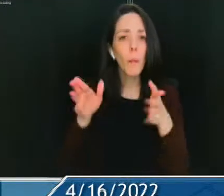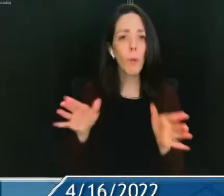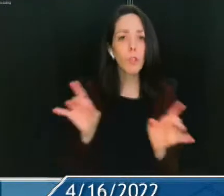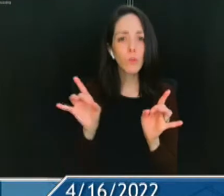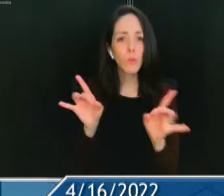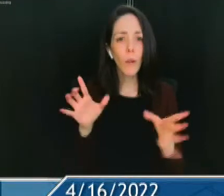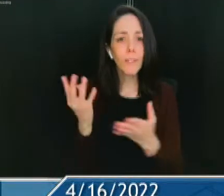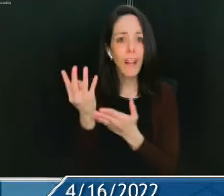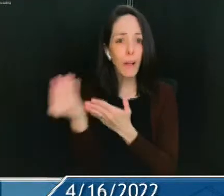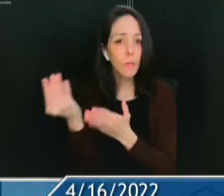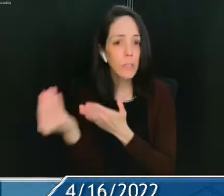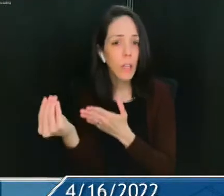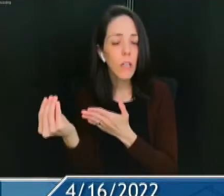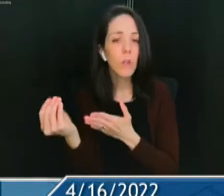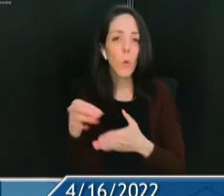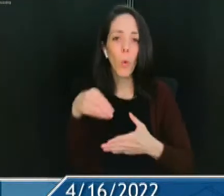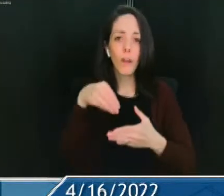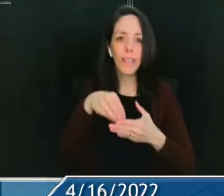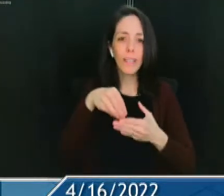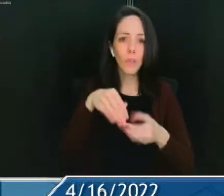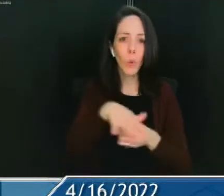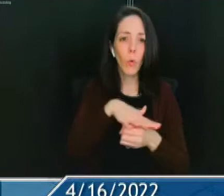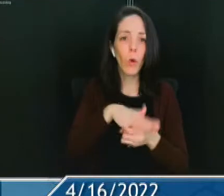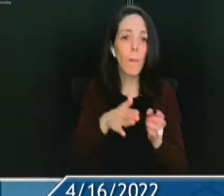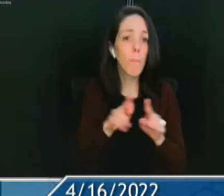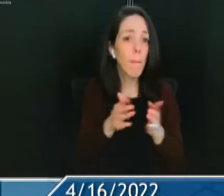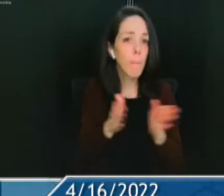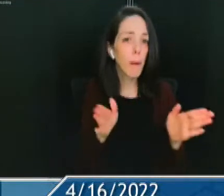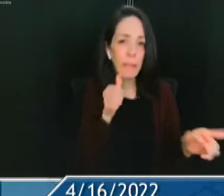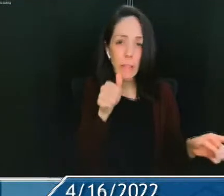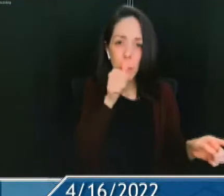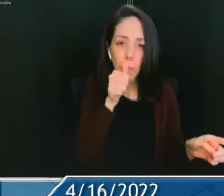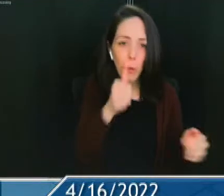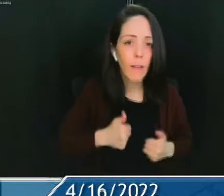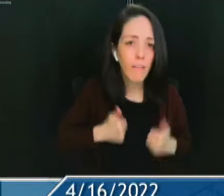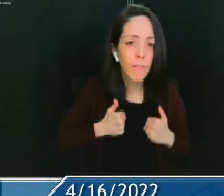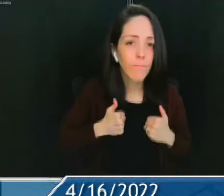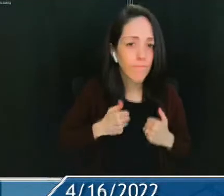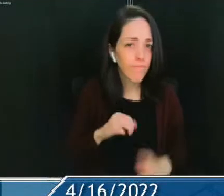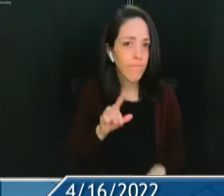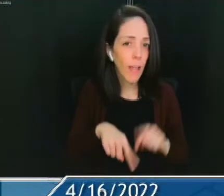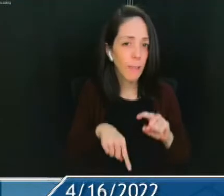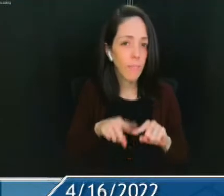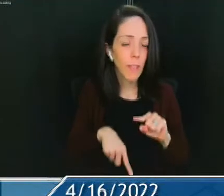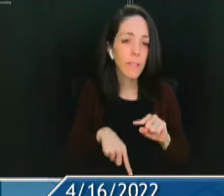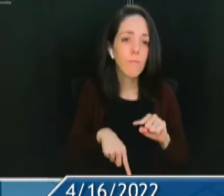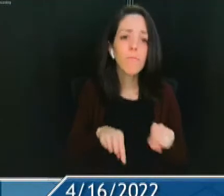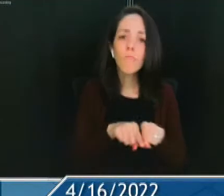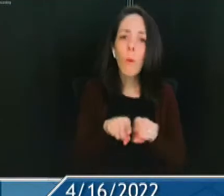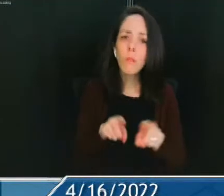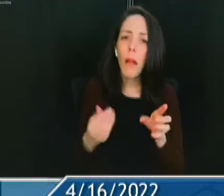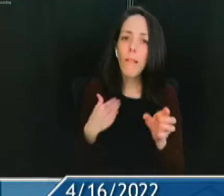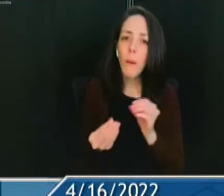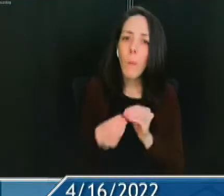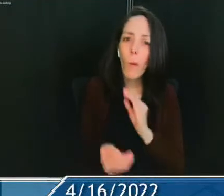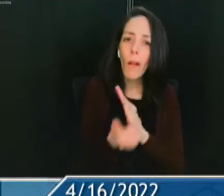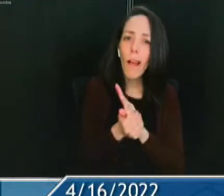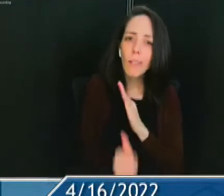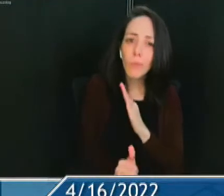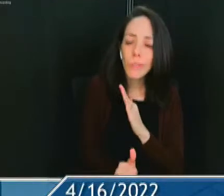or in public indoor space. Portland Street Response has more expertise in dealing with suicidal individuals than Portland